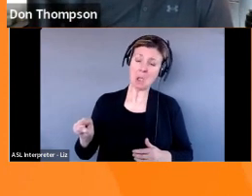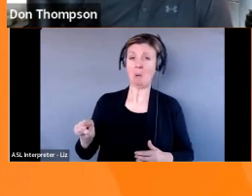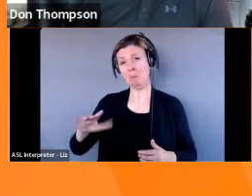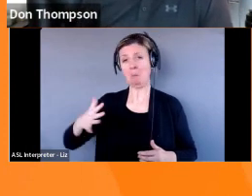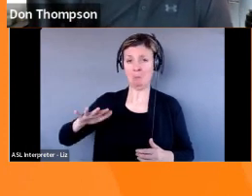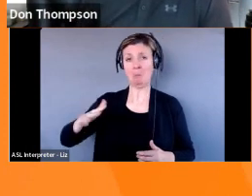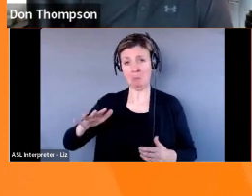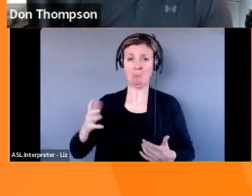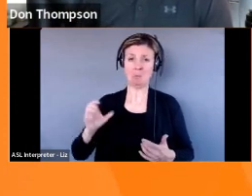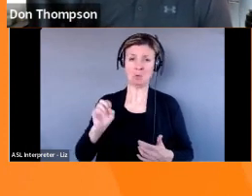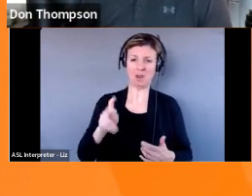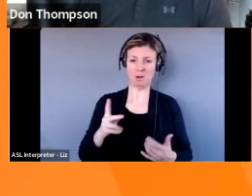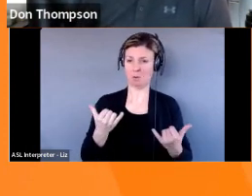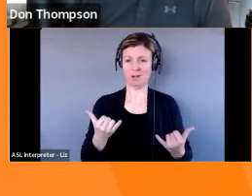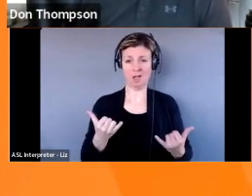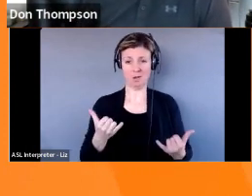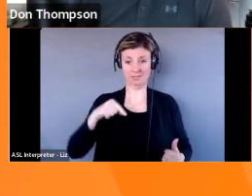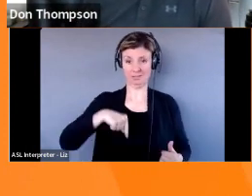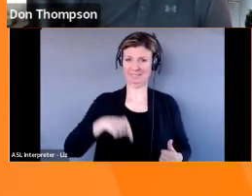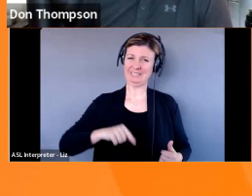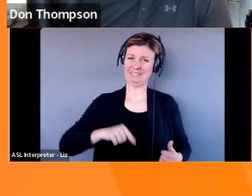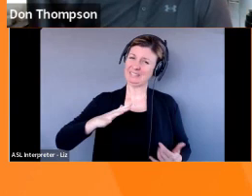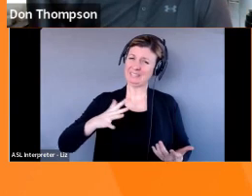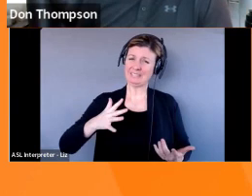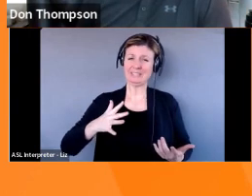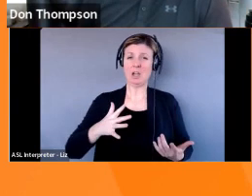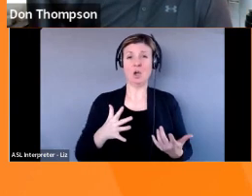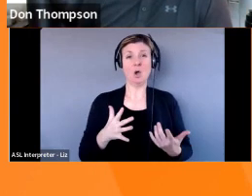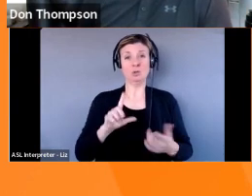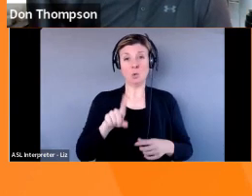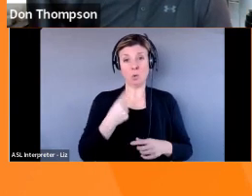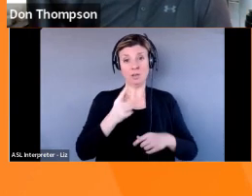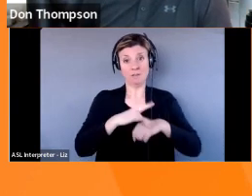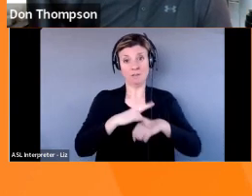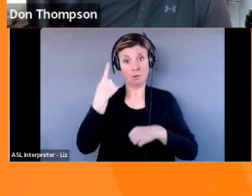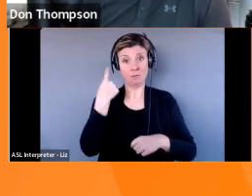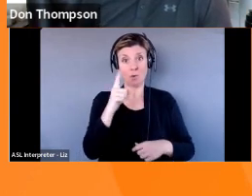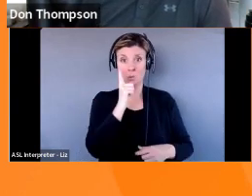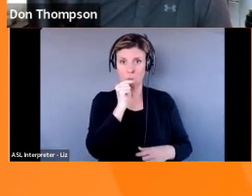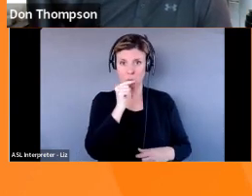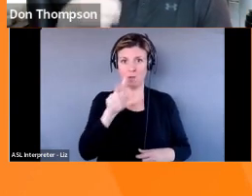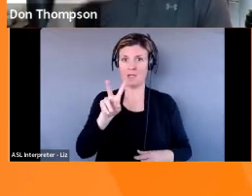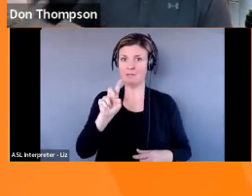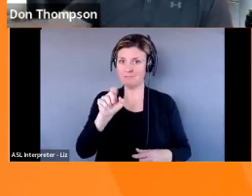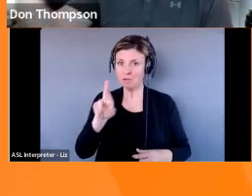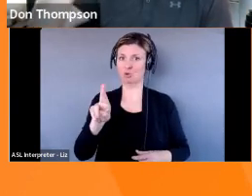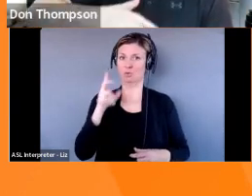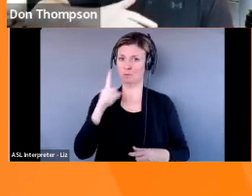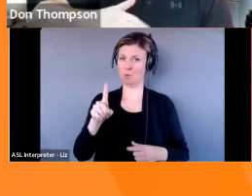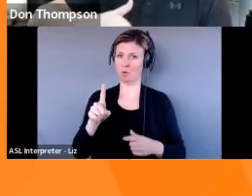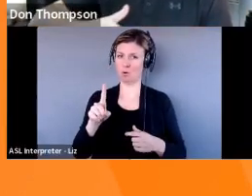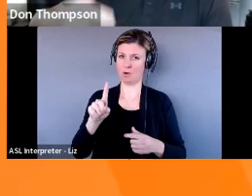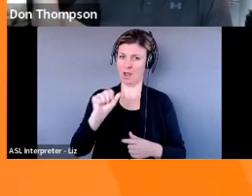direction it's going. It's also only available to vendors of Amazon, meaning they buy